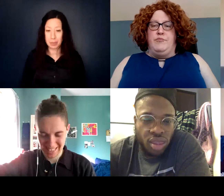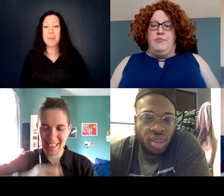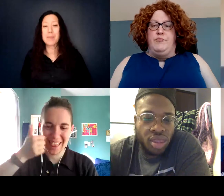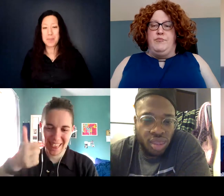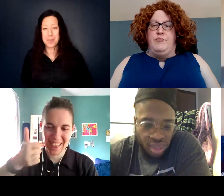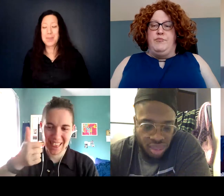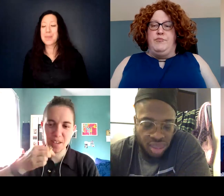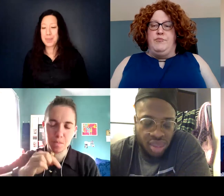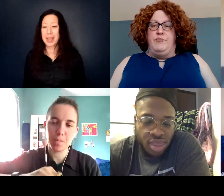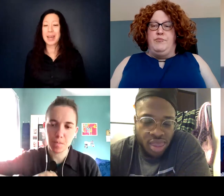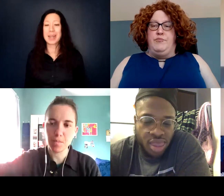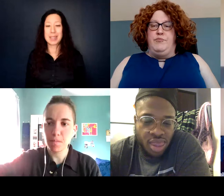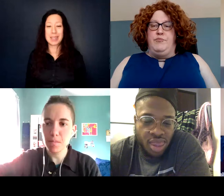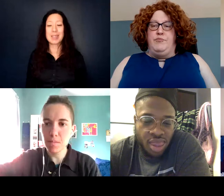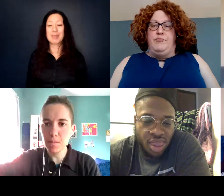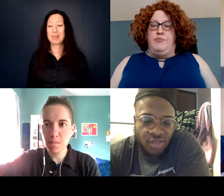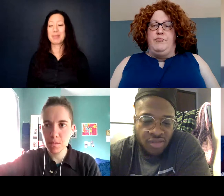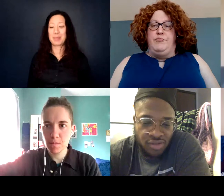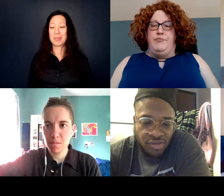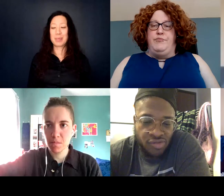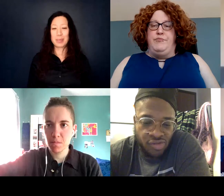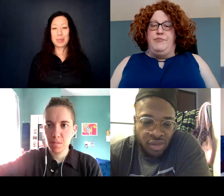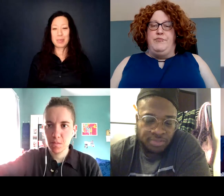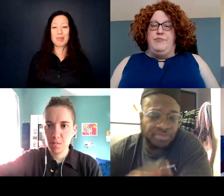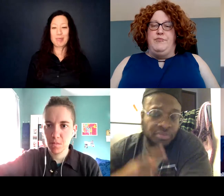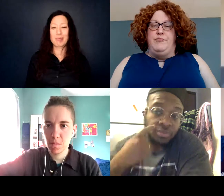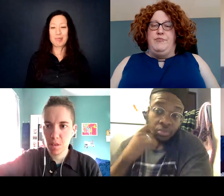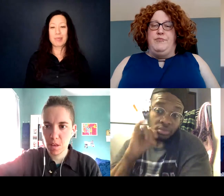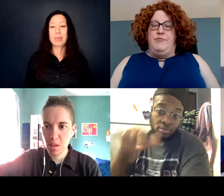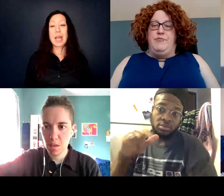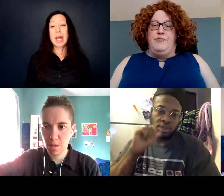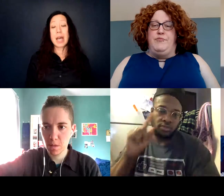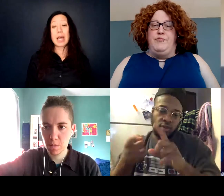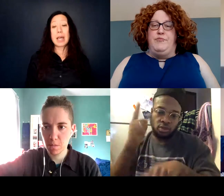Exactly. Yep. That is it.